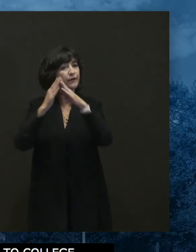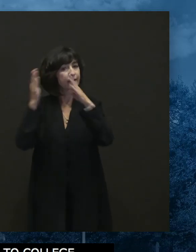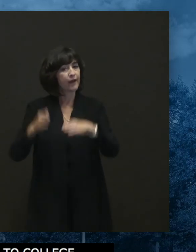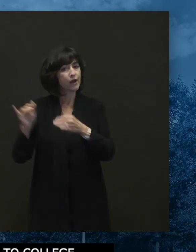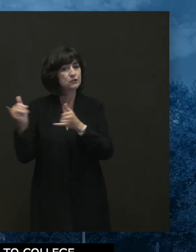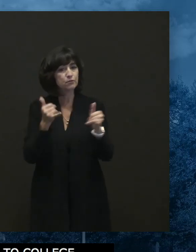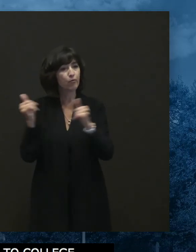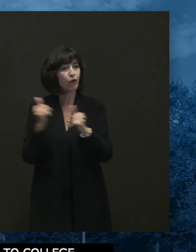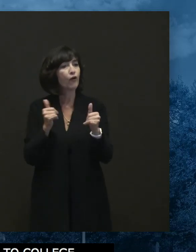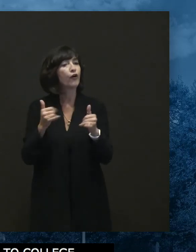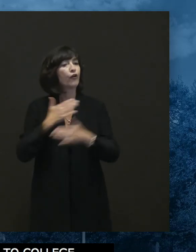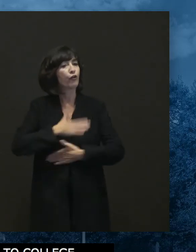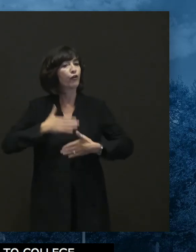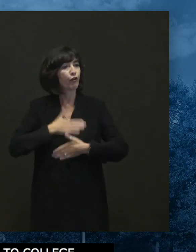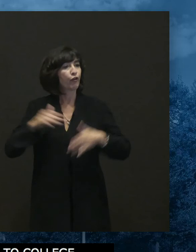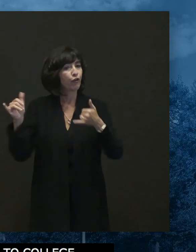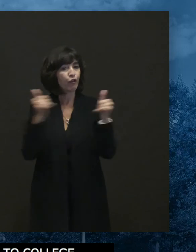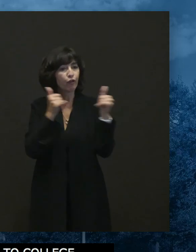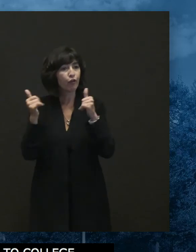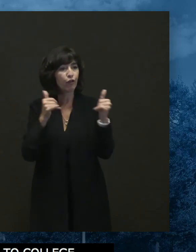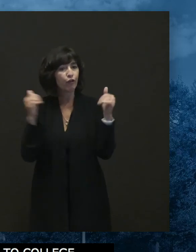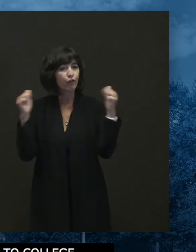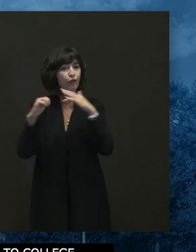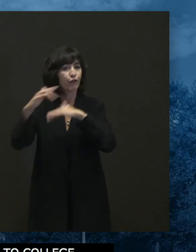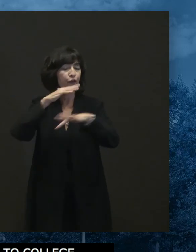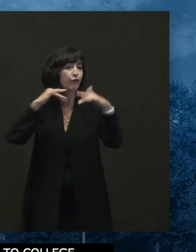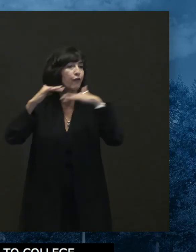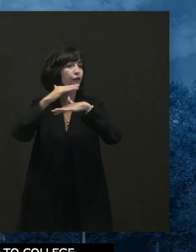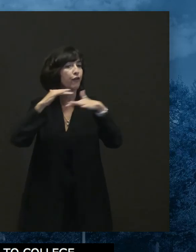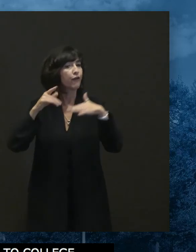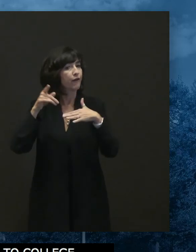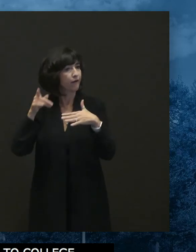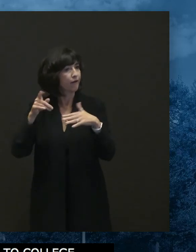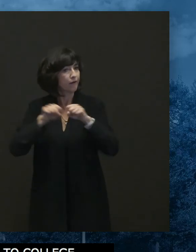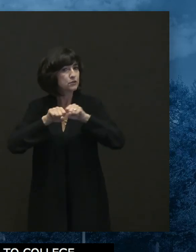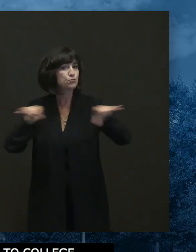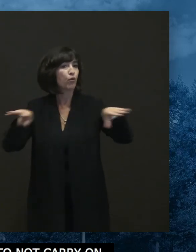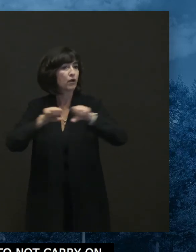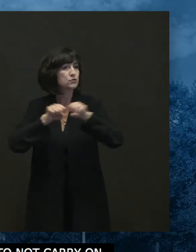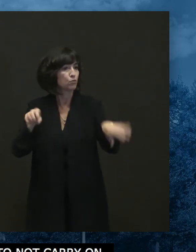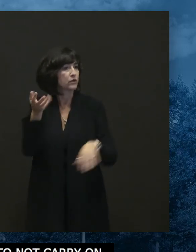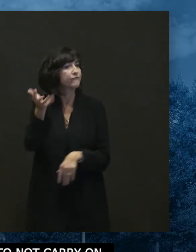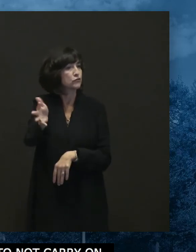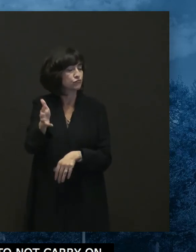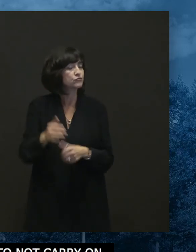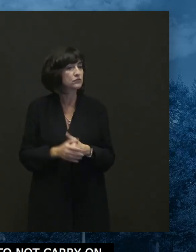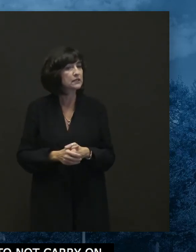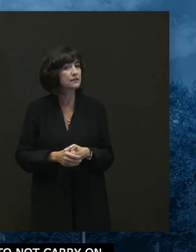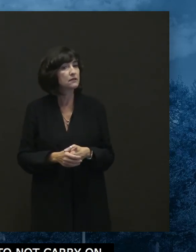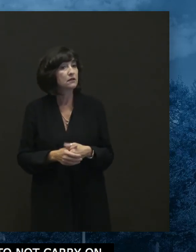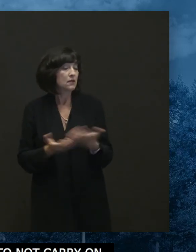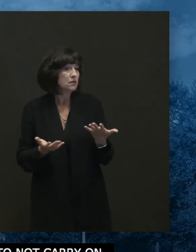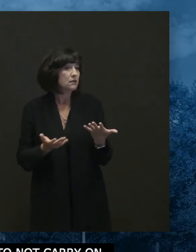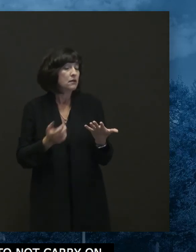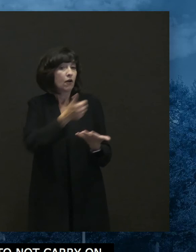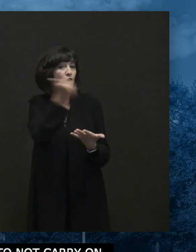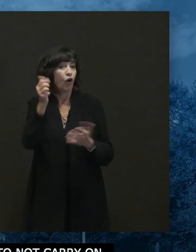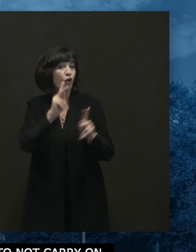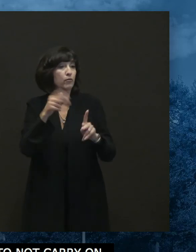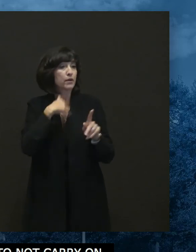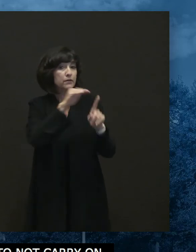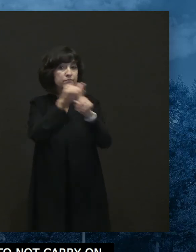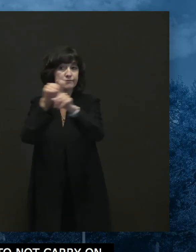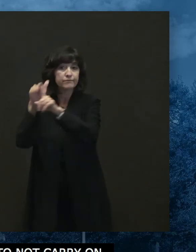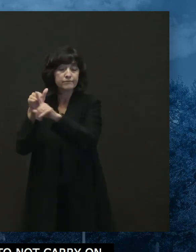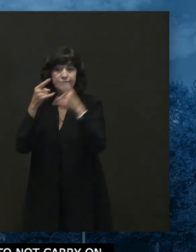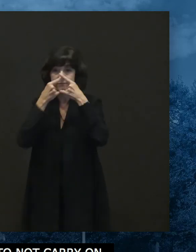social events off campus that become super spreaders. And for everybody to wear a mask when they're in public and they can't social distance, wear a mask